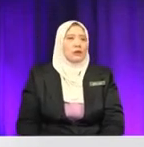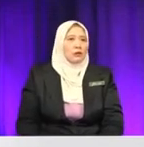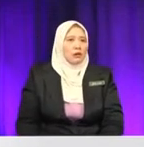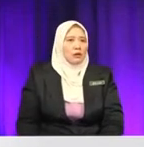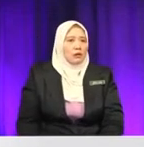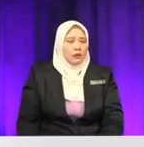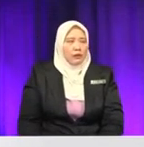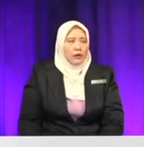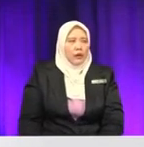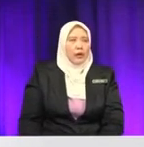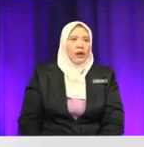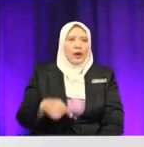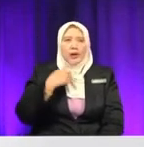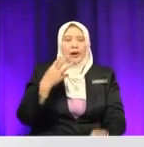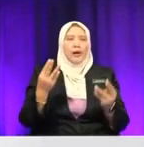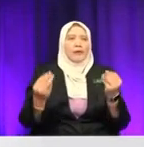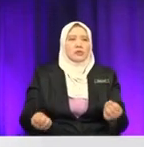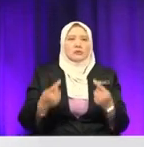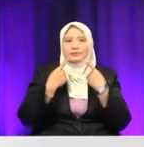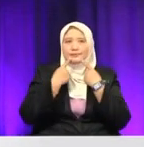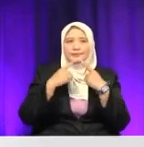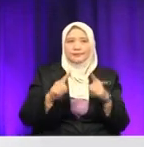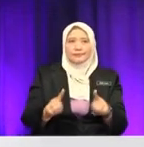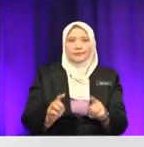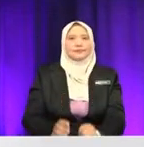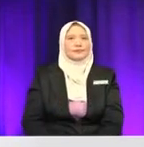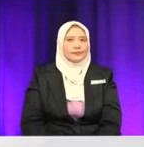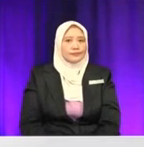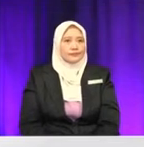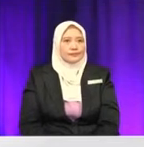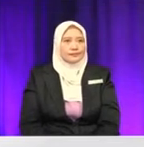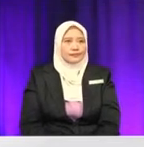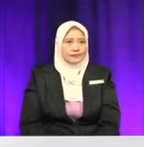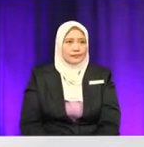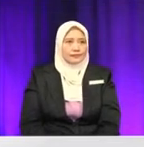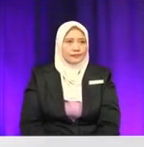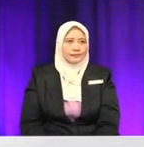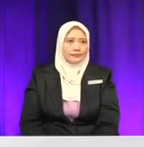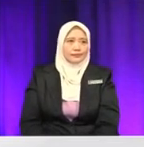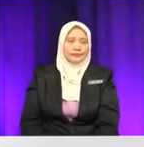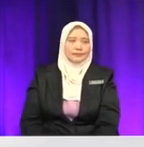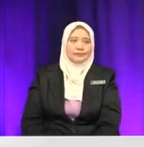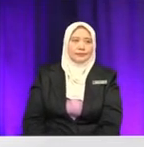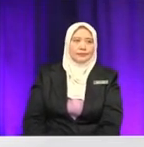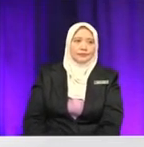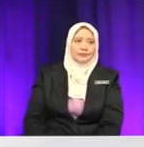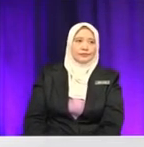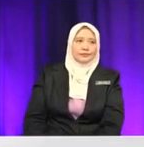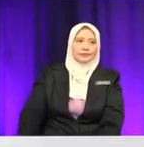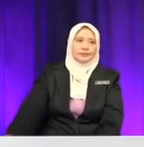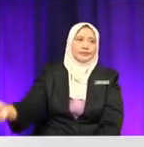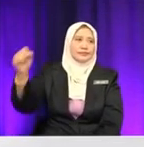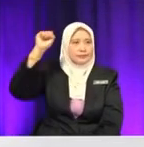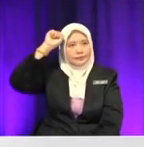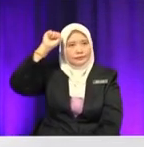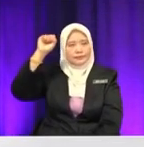Who wants to give it a try? Anyone? Madam, can I answer? Okay, Aiman. So, what is the question that you should put